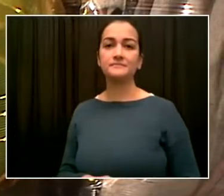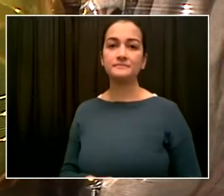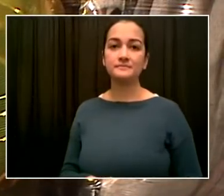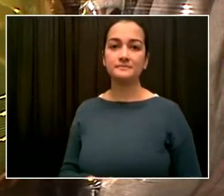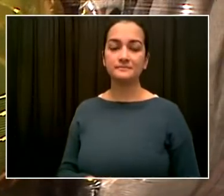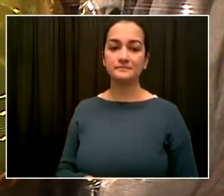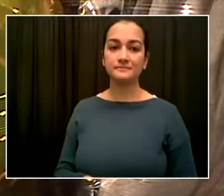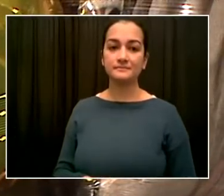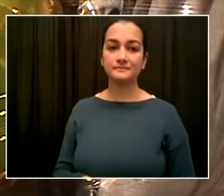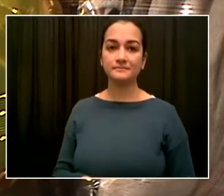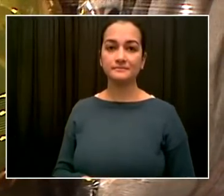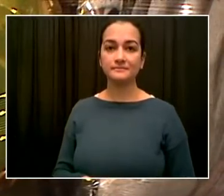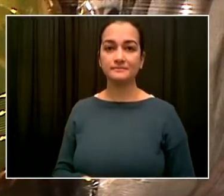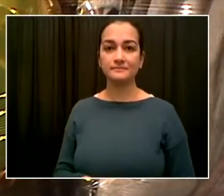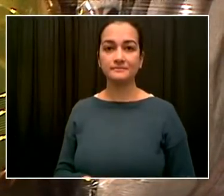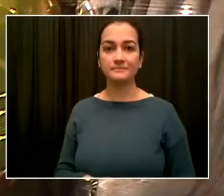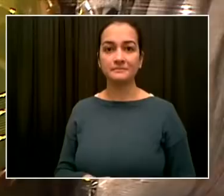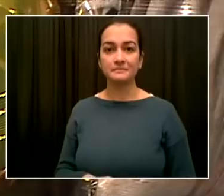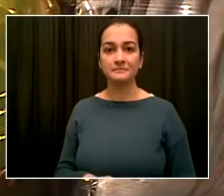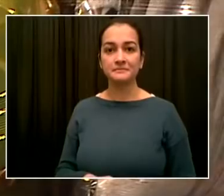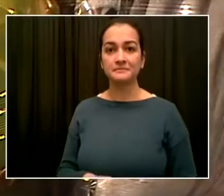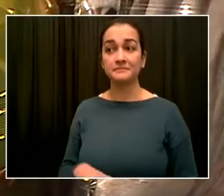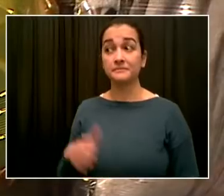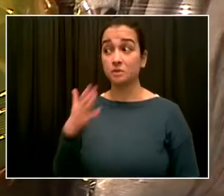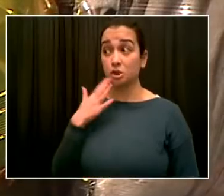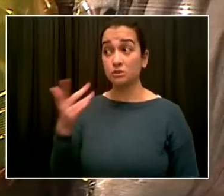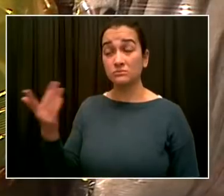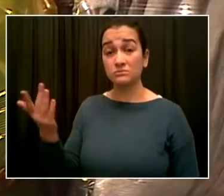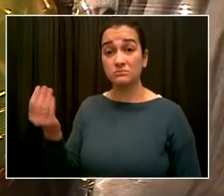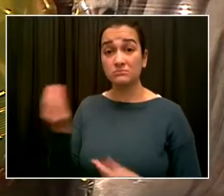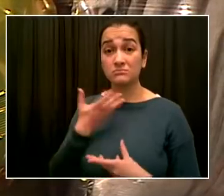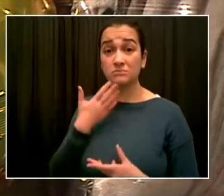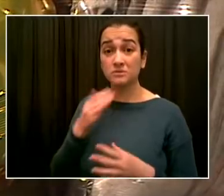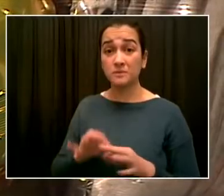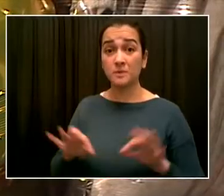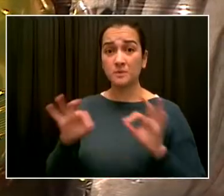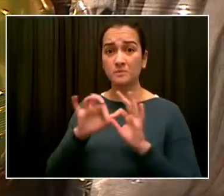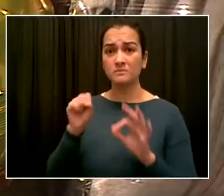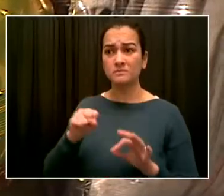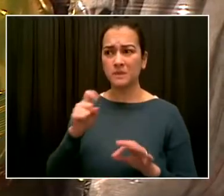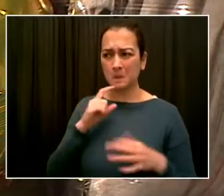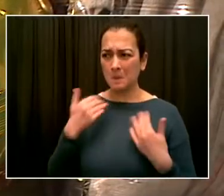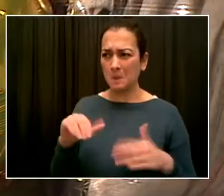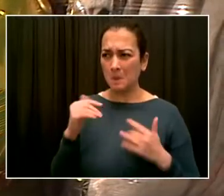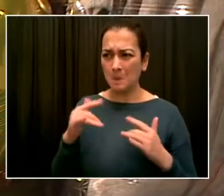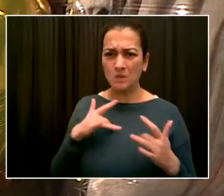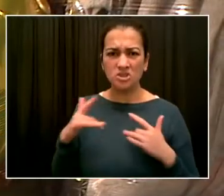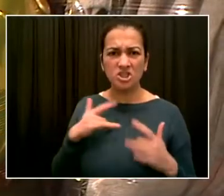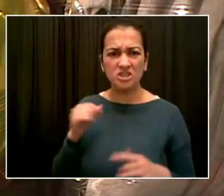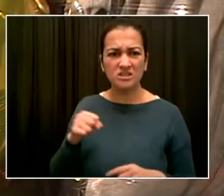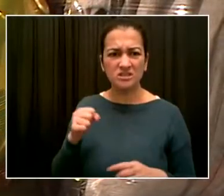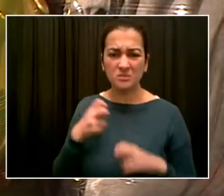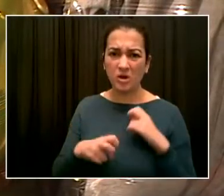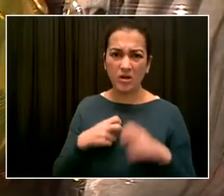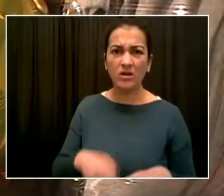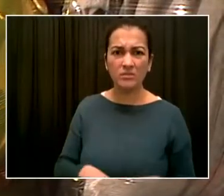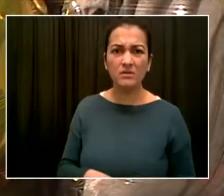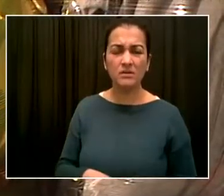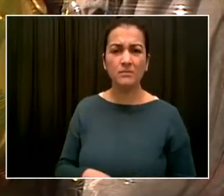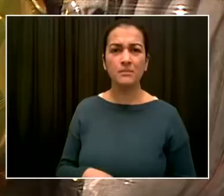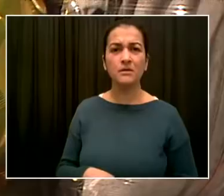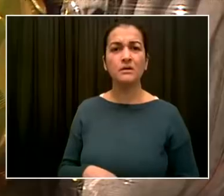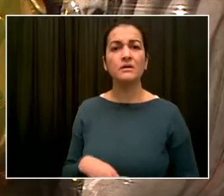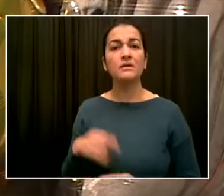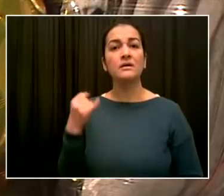Look, after everything we have learned as a society, it's clear if someone is a predator, if someone's